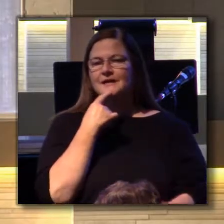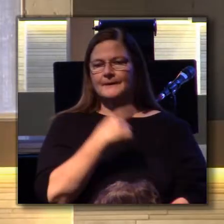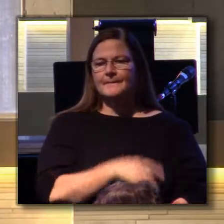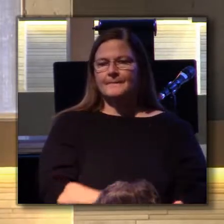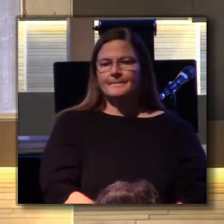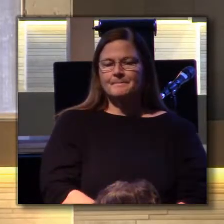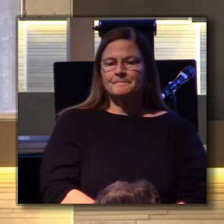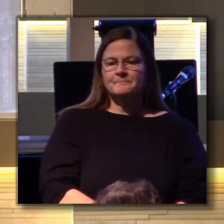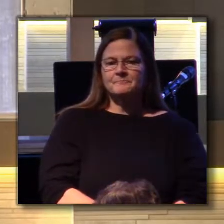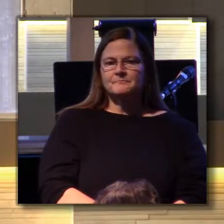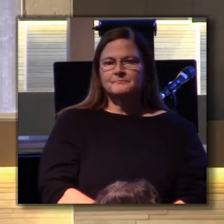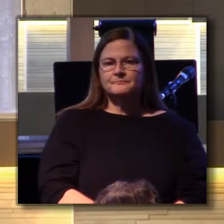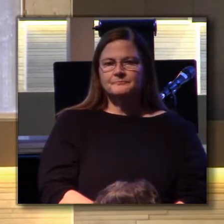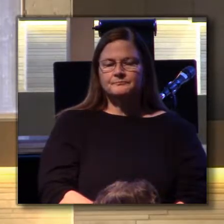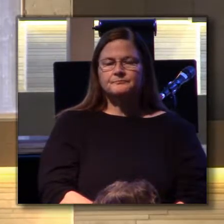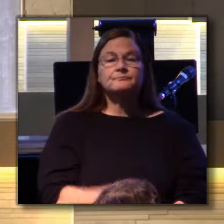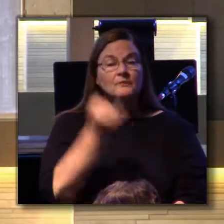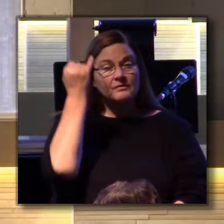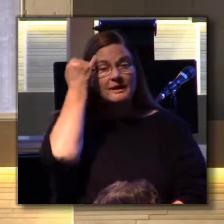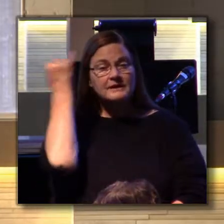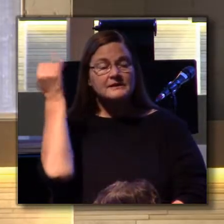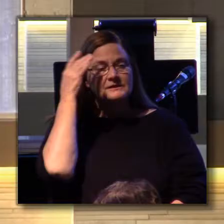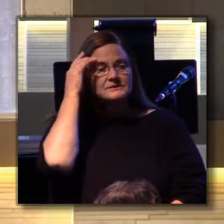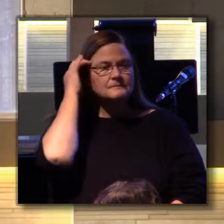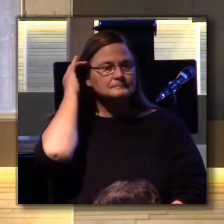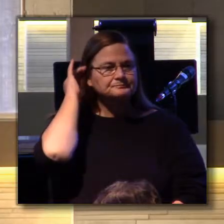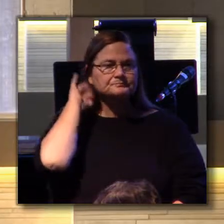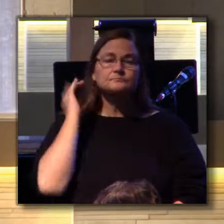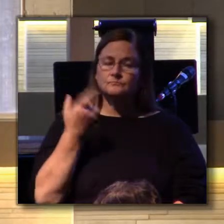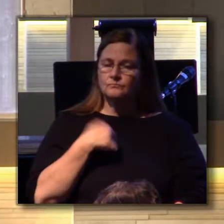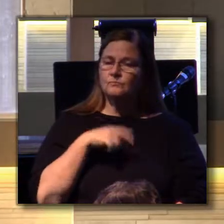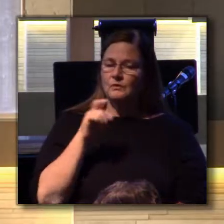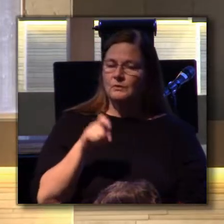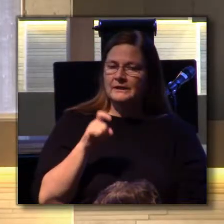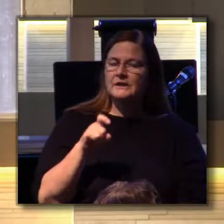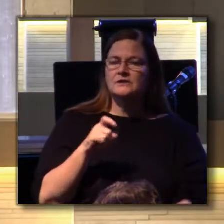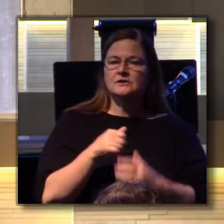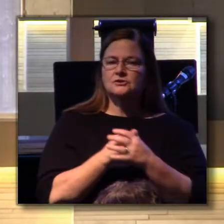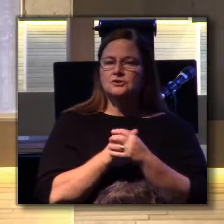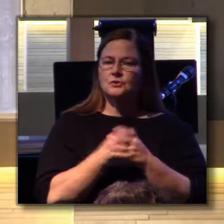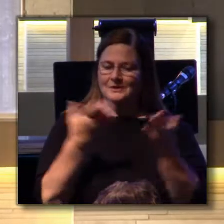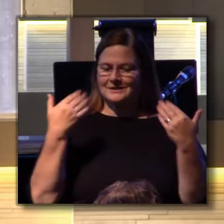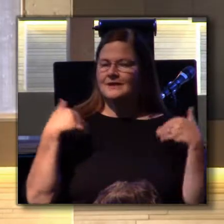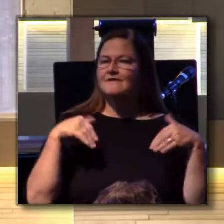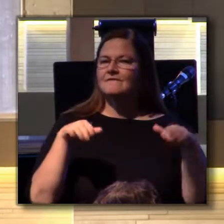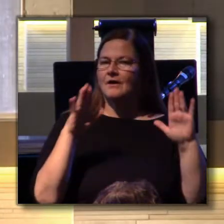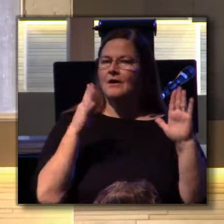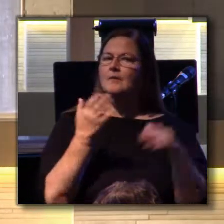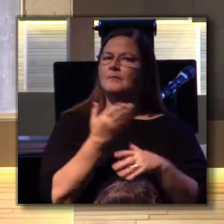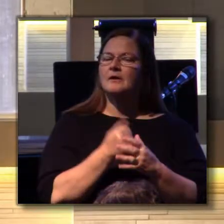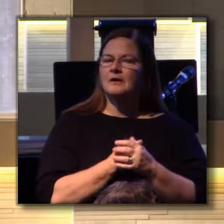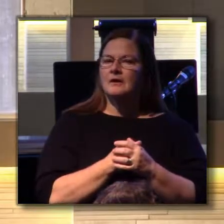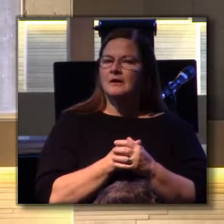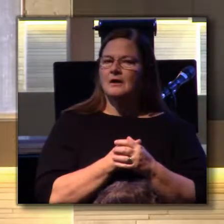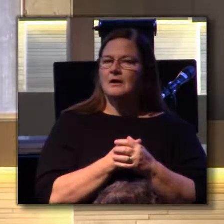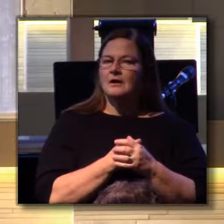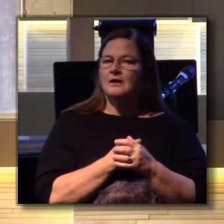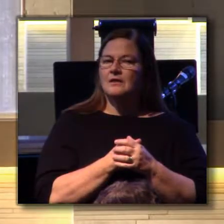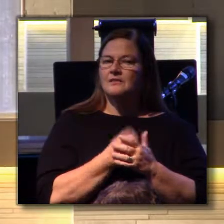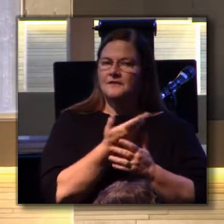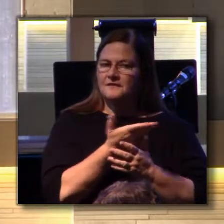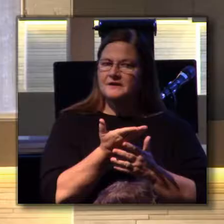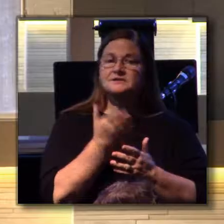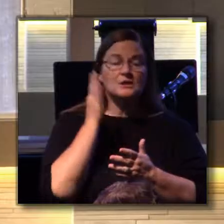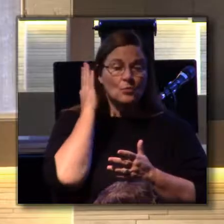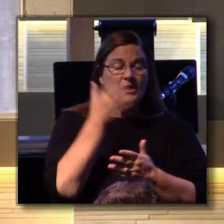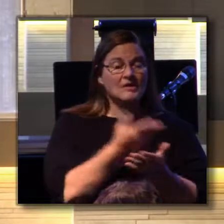so the idea here is that we need to forsake that which is going to fail. That